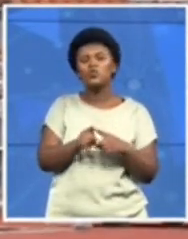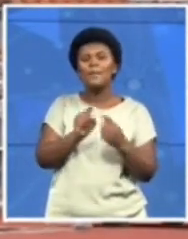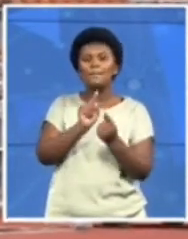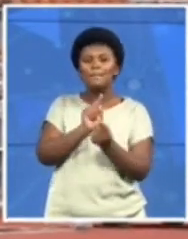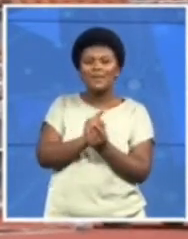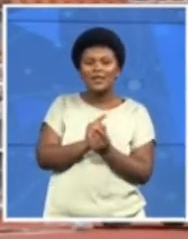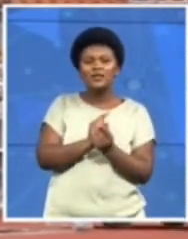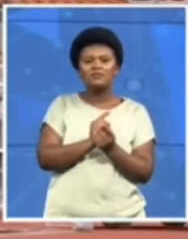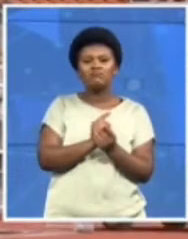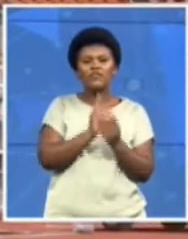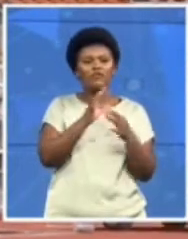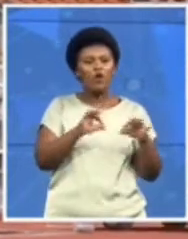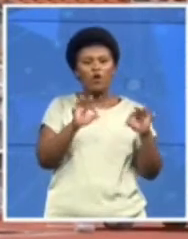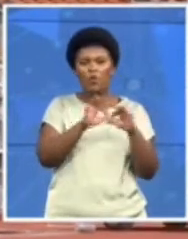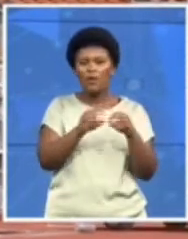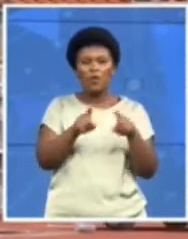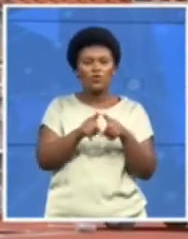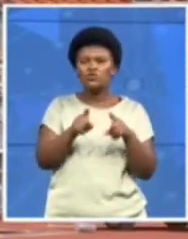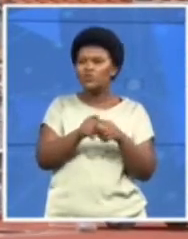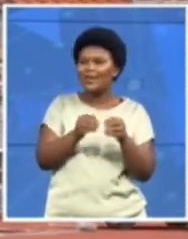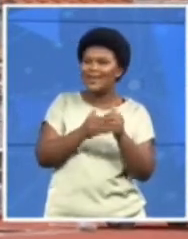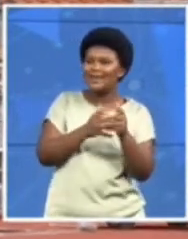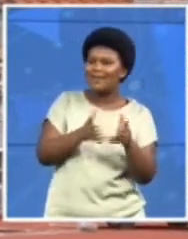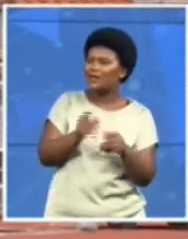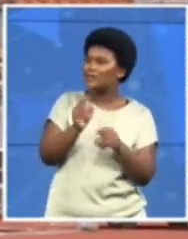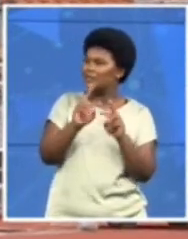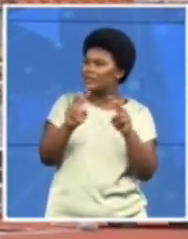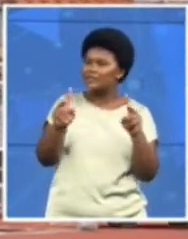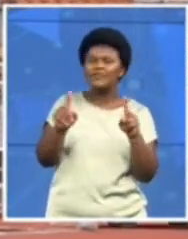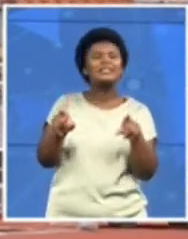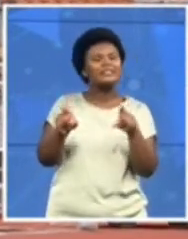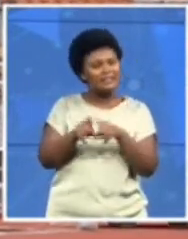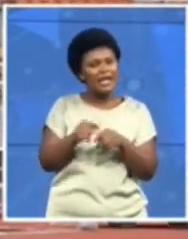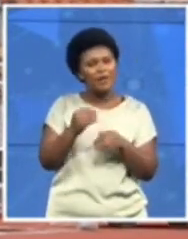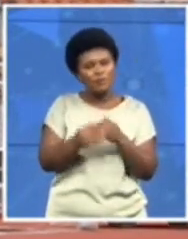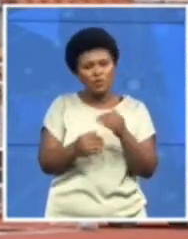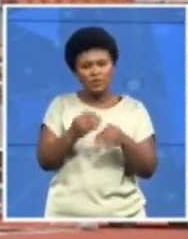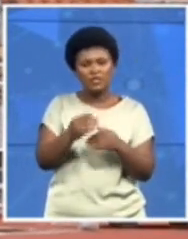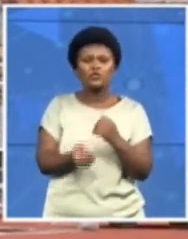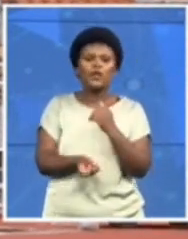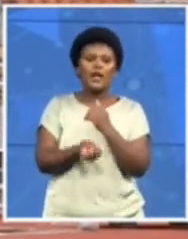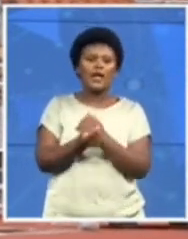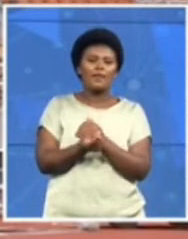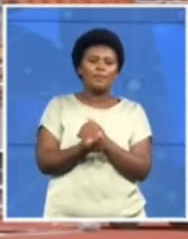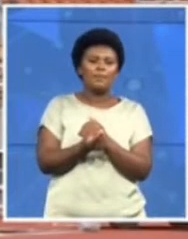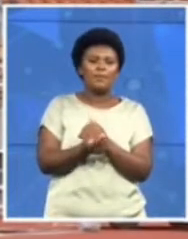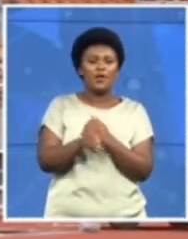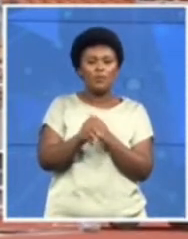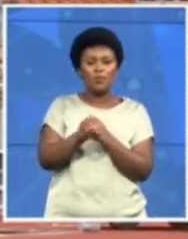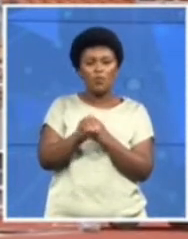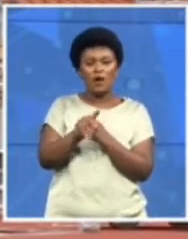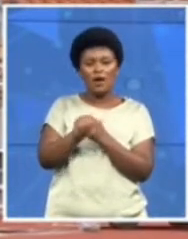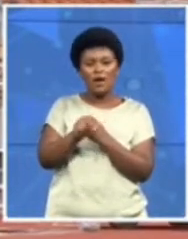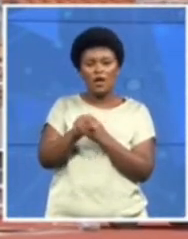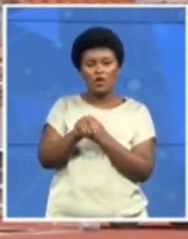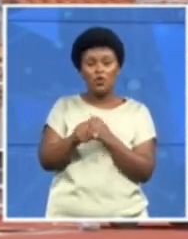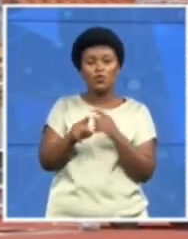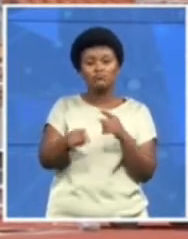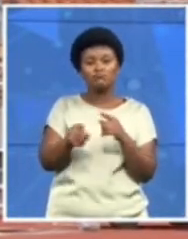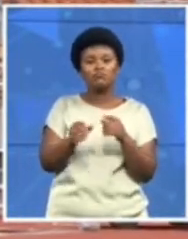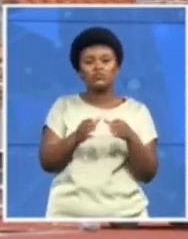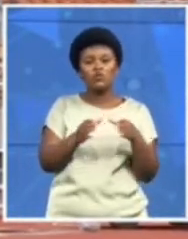CADAS. The same process will be happening in the Mopane region, where Comrade TG will be there. The interface